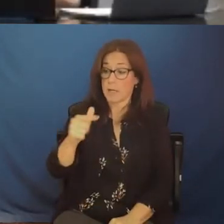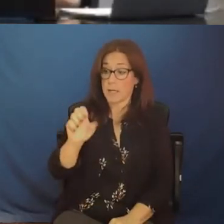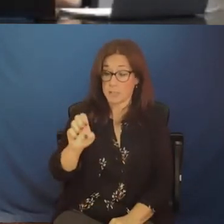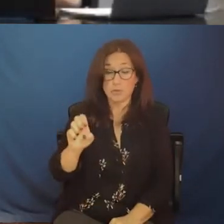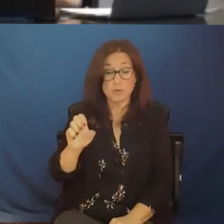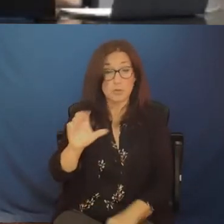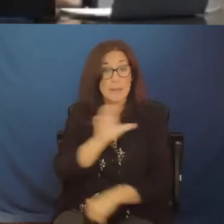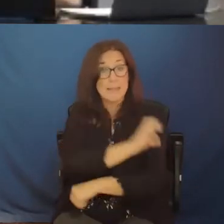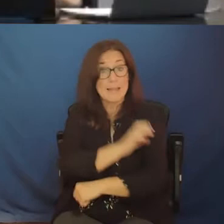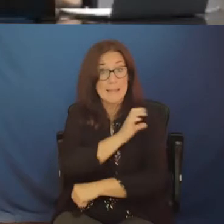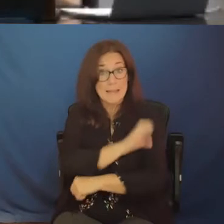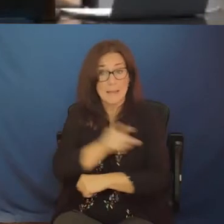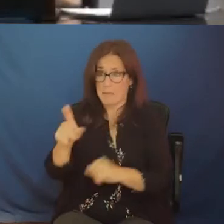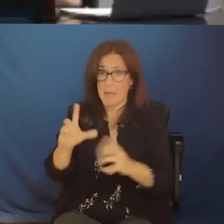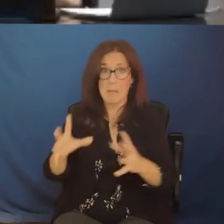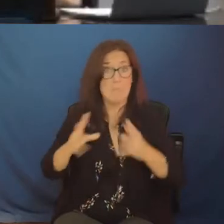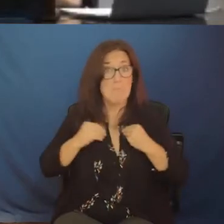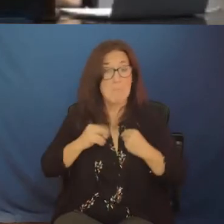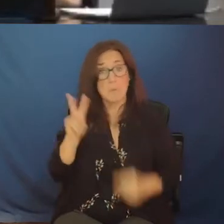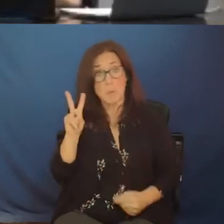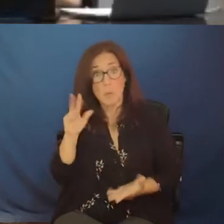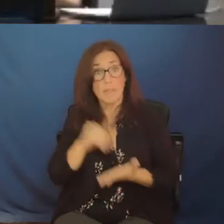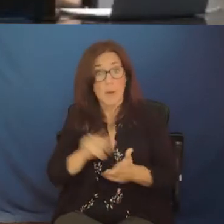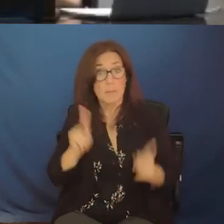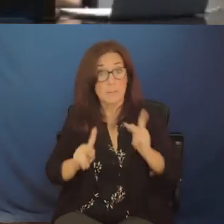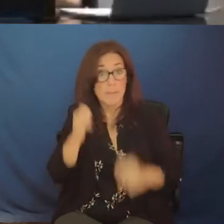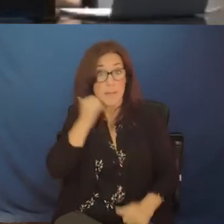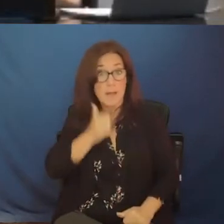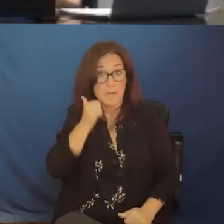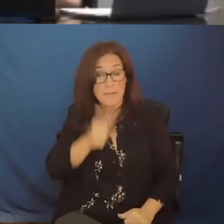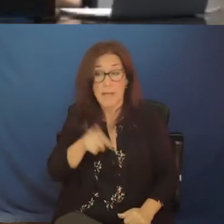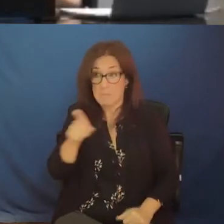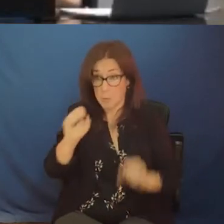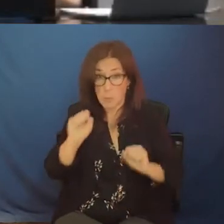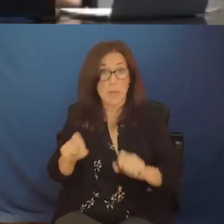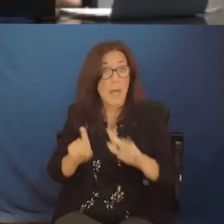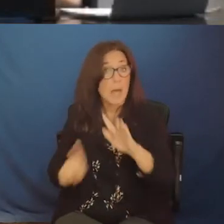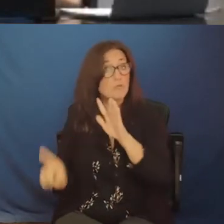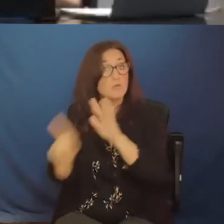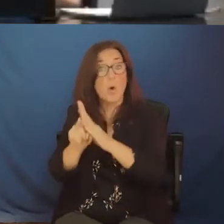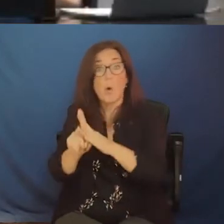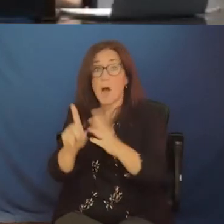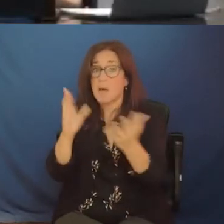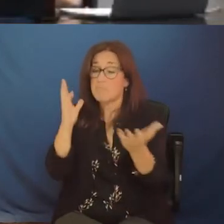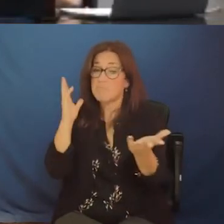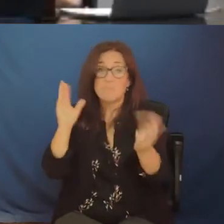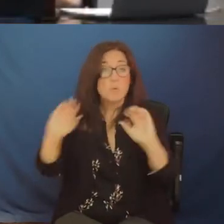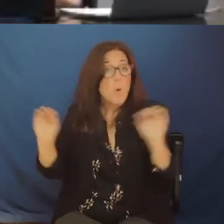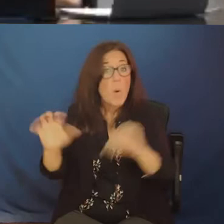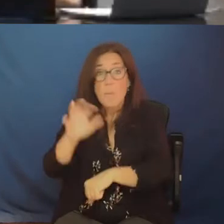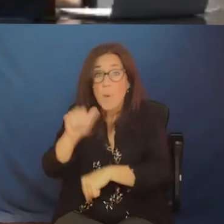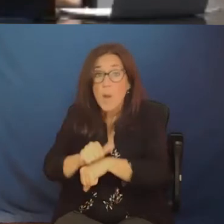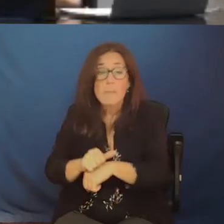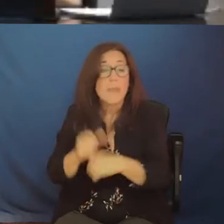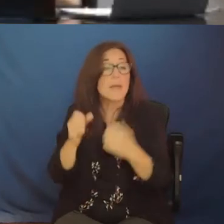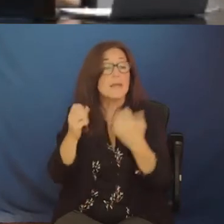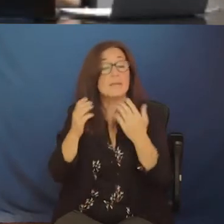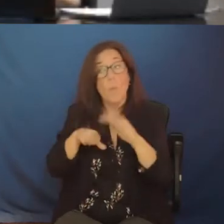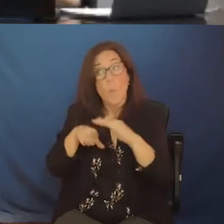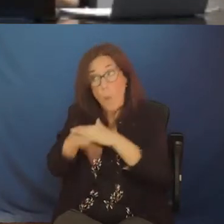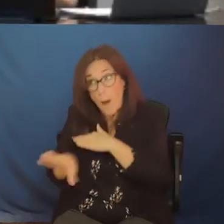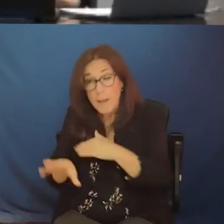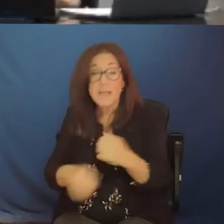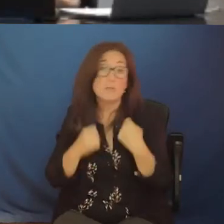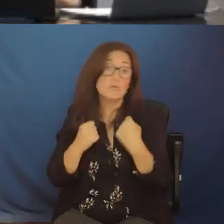2,000 people a day, is now open for walk-ins and drive-ins without an appointment, all day Thursday, all day Friday, and all